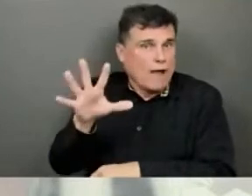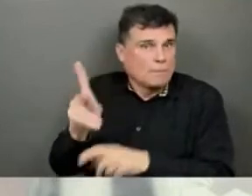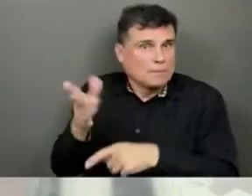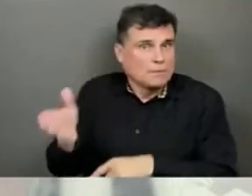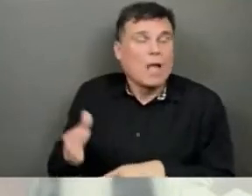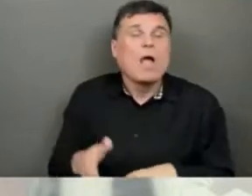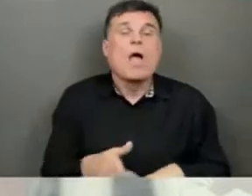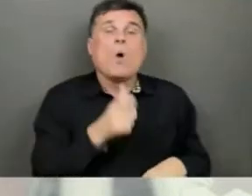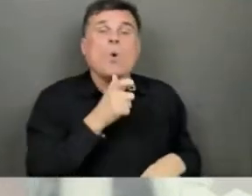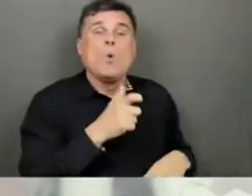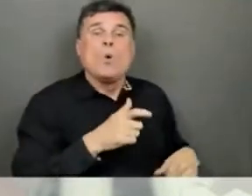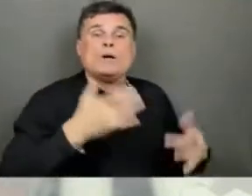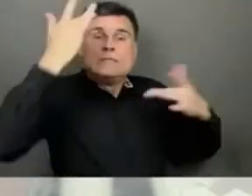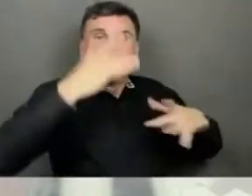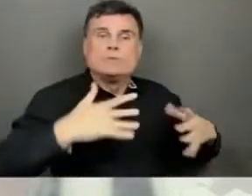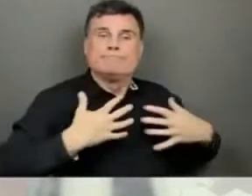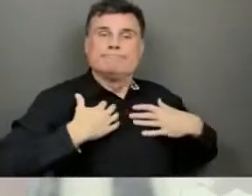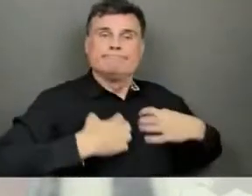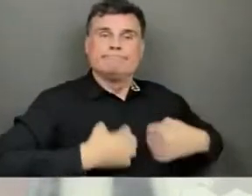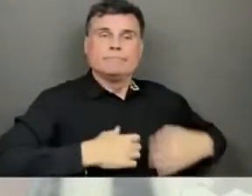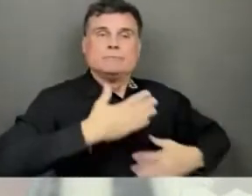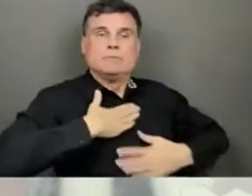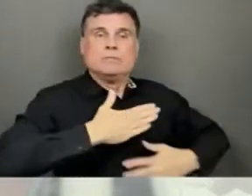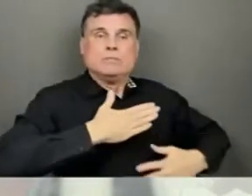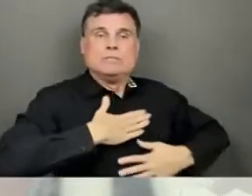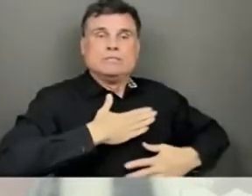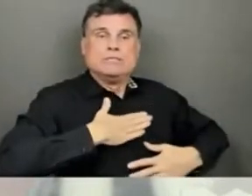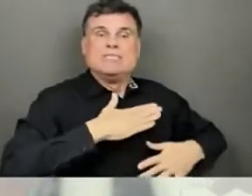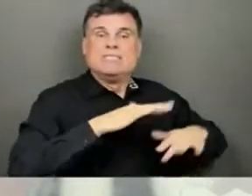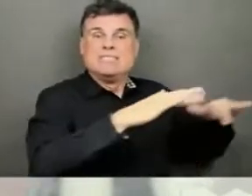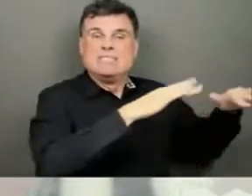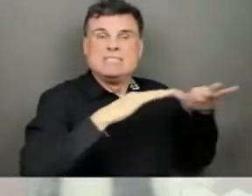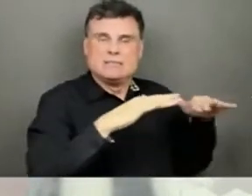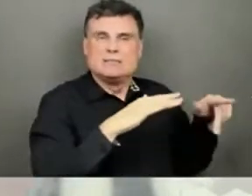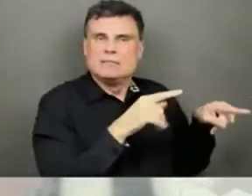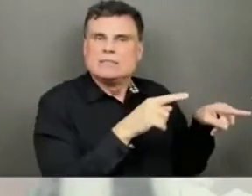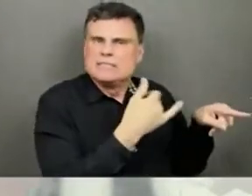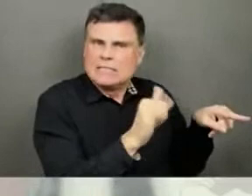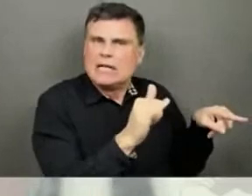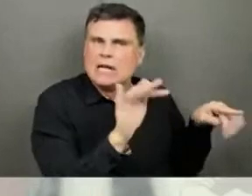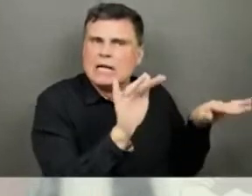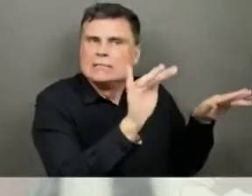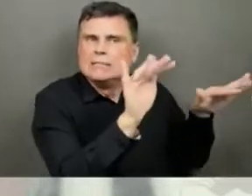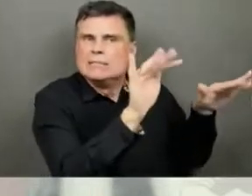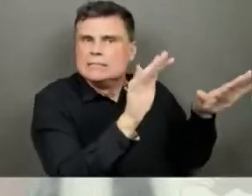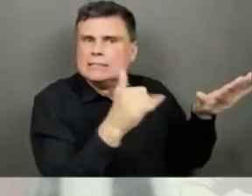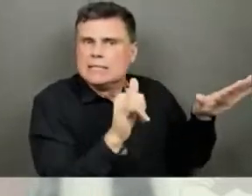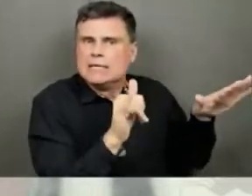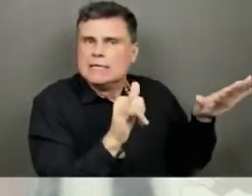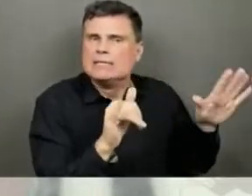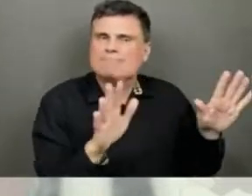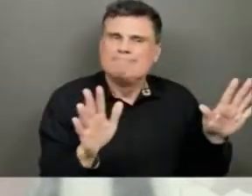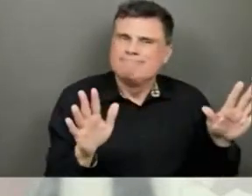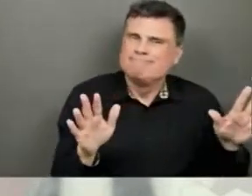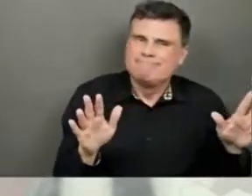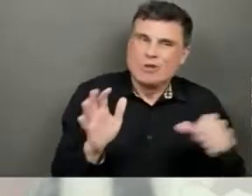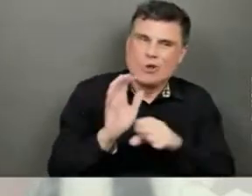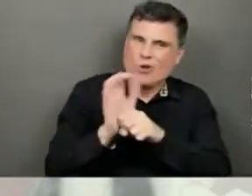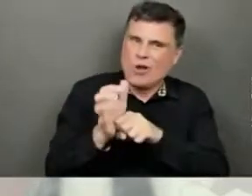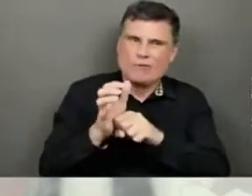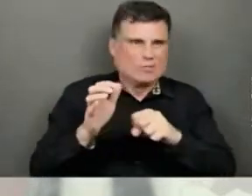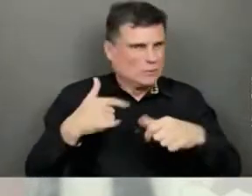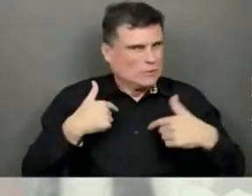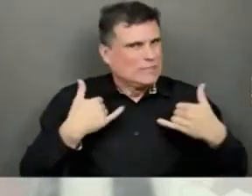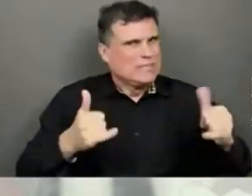so we continue to deal with COVID-19, and we'll continue to do so. And it's my honor to introduce someone who has been with British Columbians